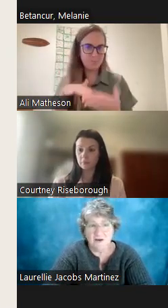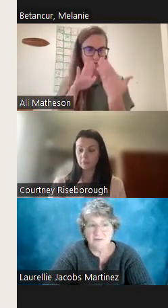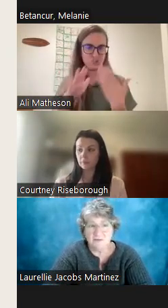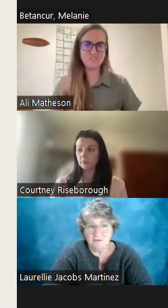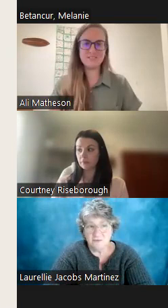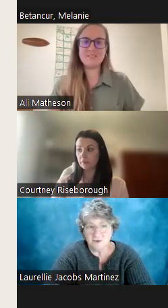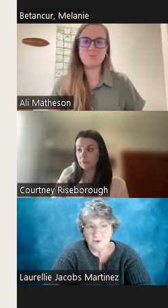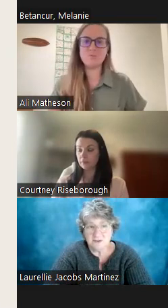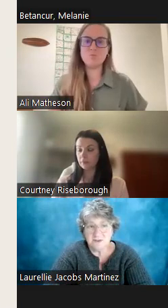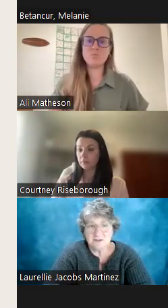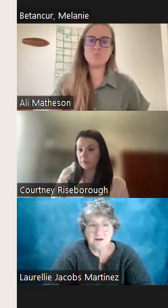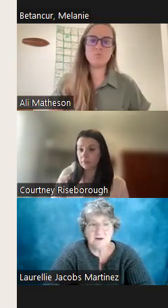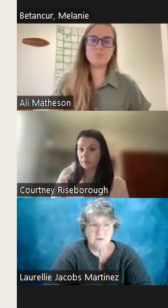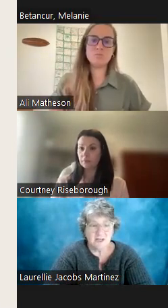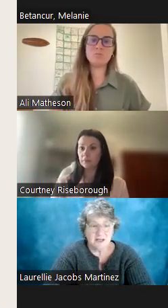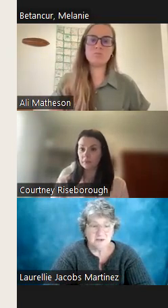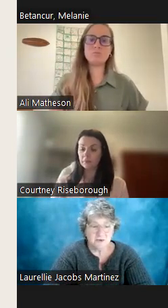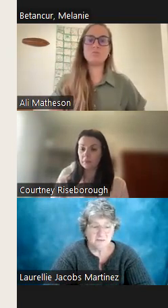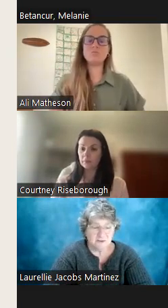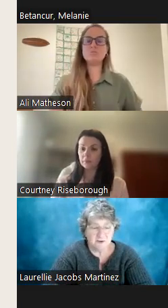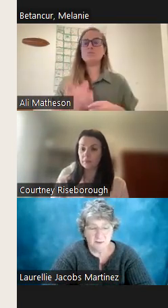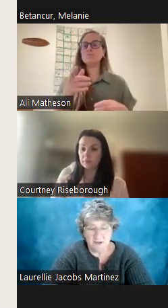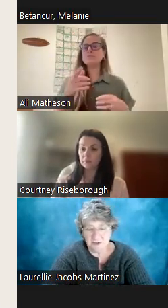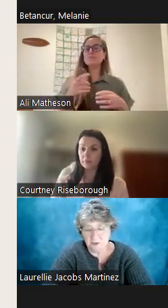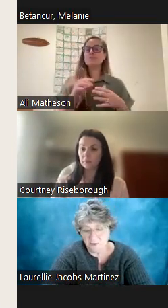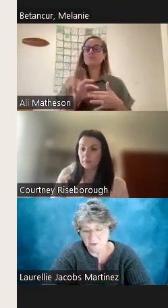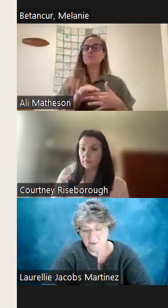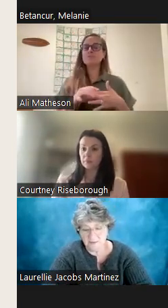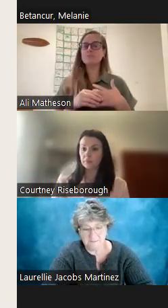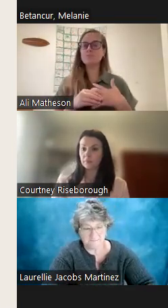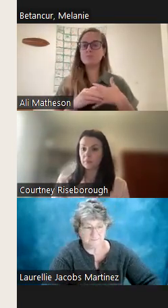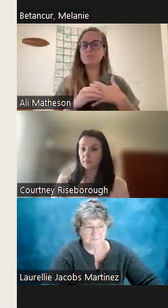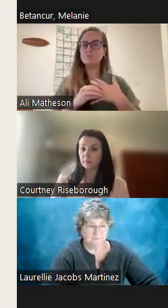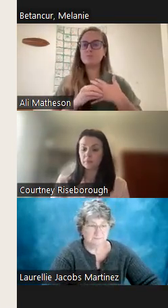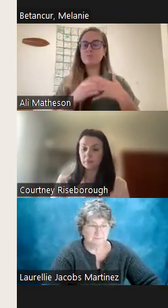a lot of resources related to effective communication approaches,